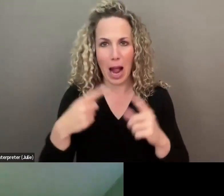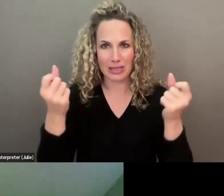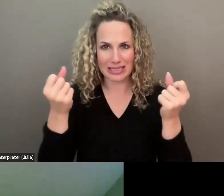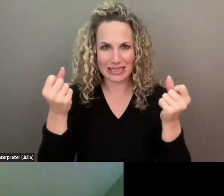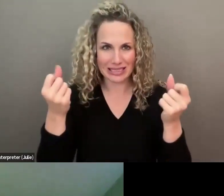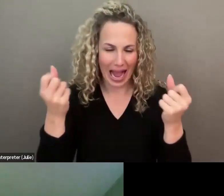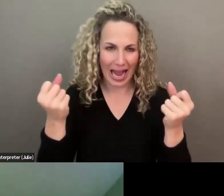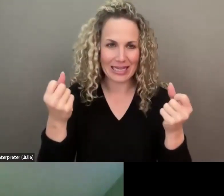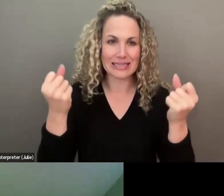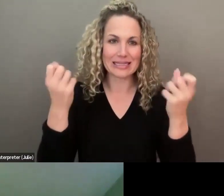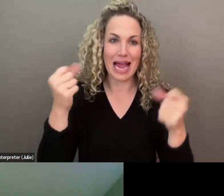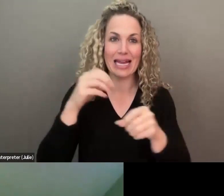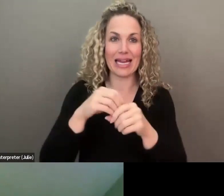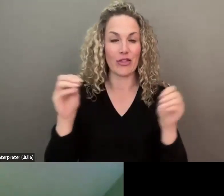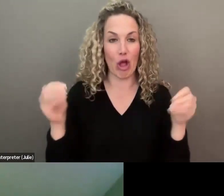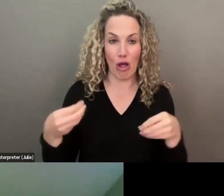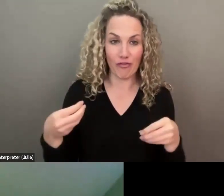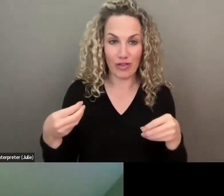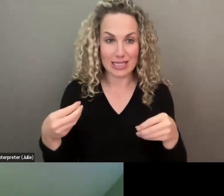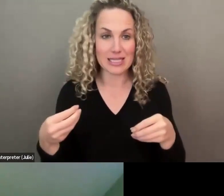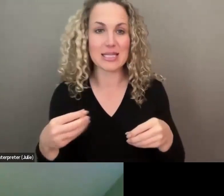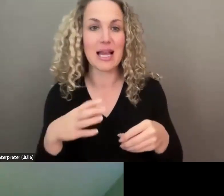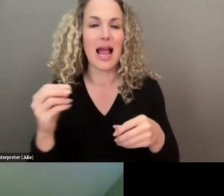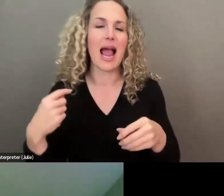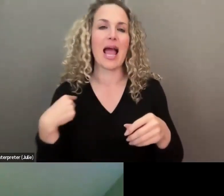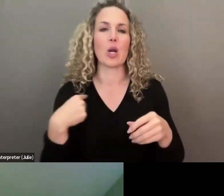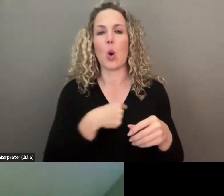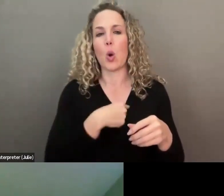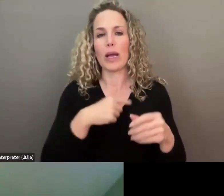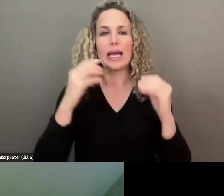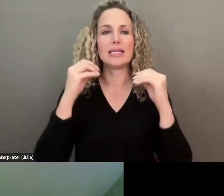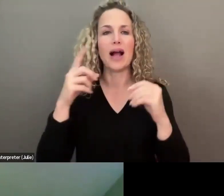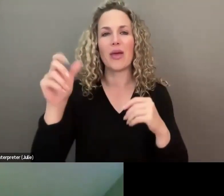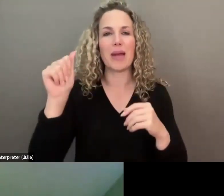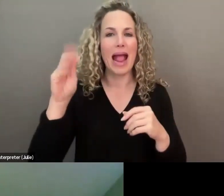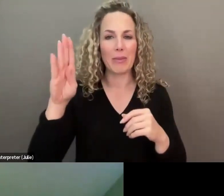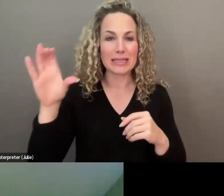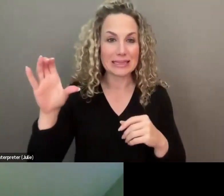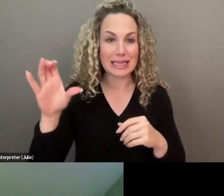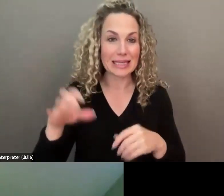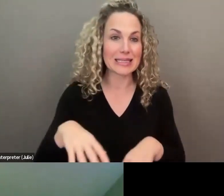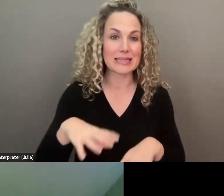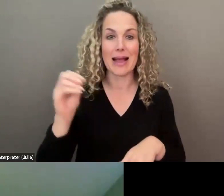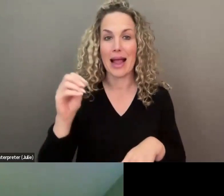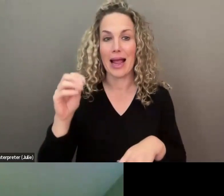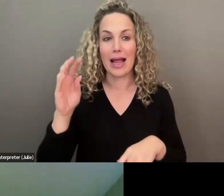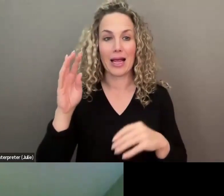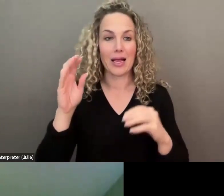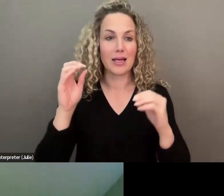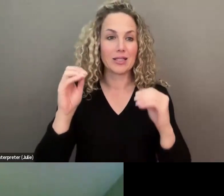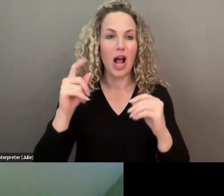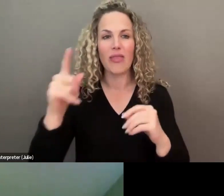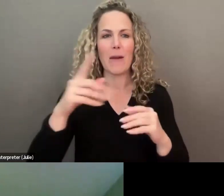and signing in the office. And we taught them the ABCs alphabet, and we taught them basic